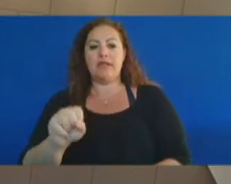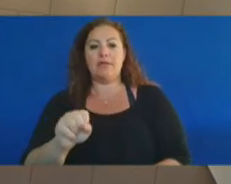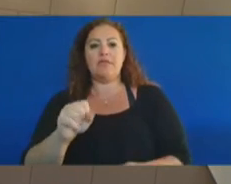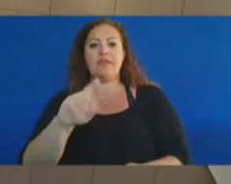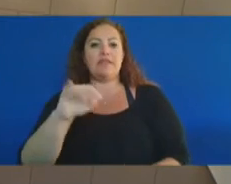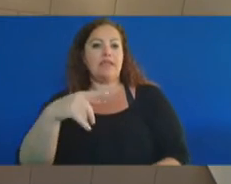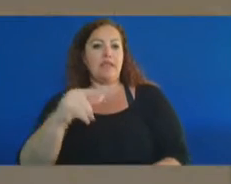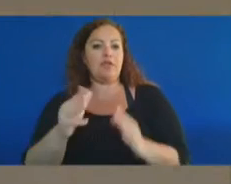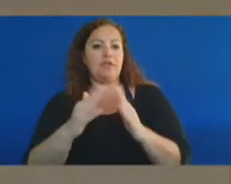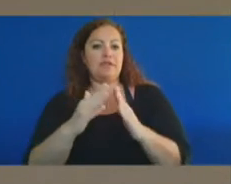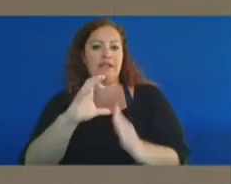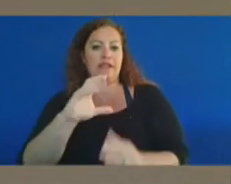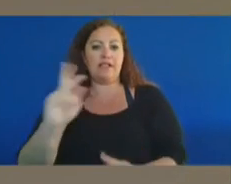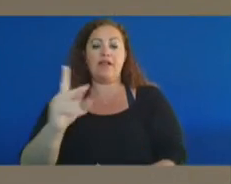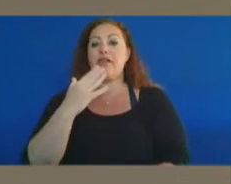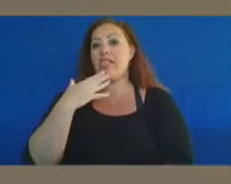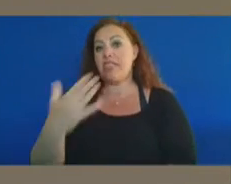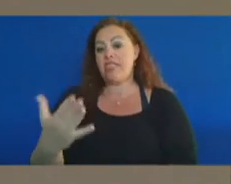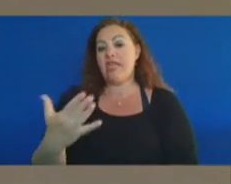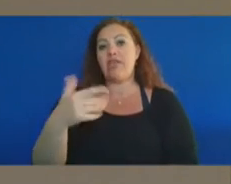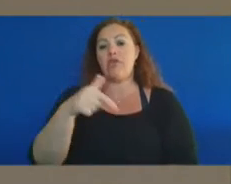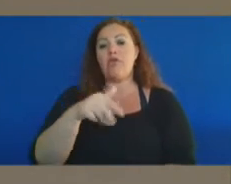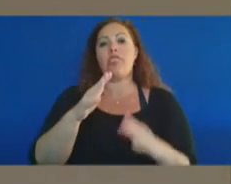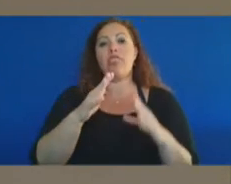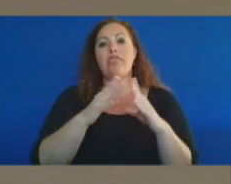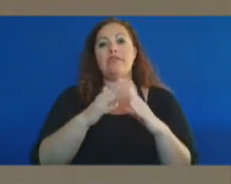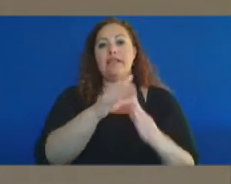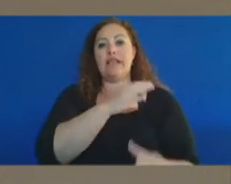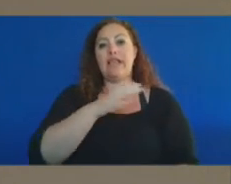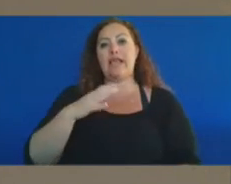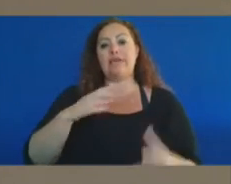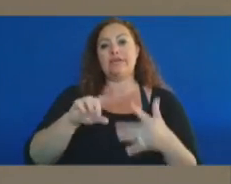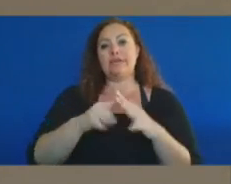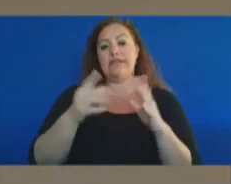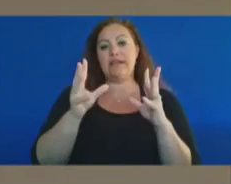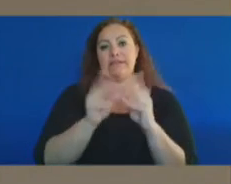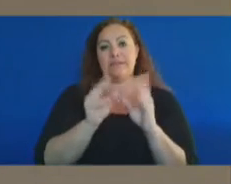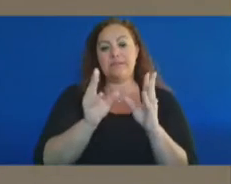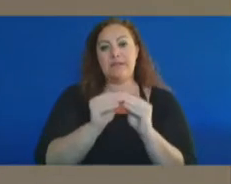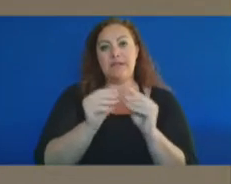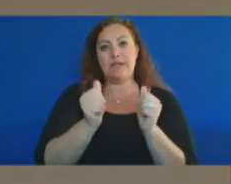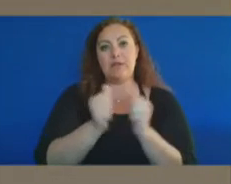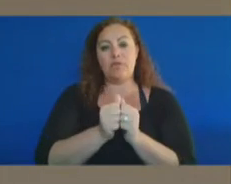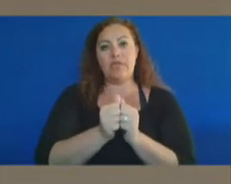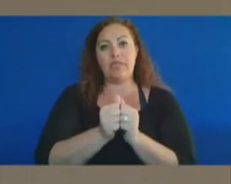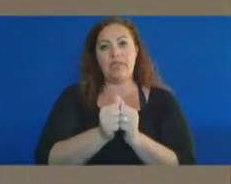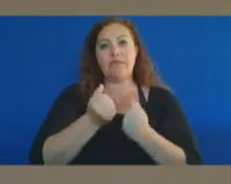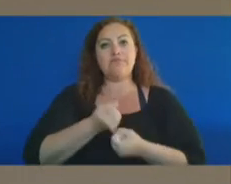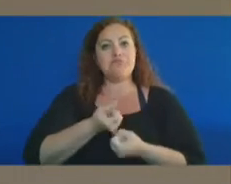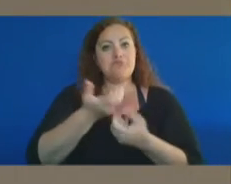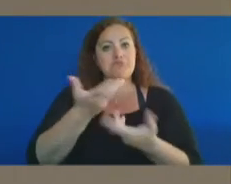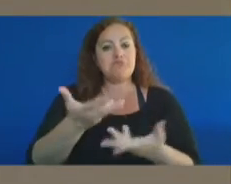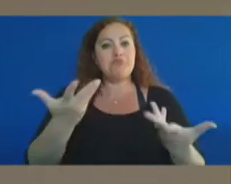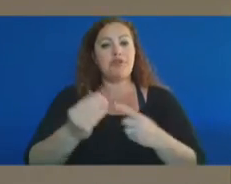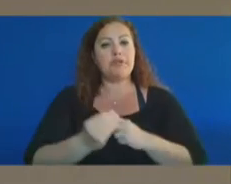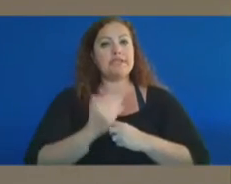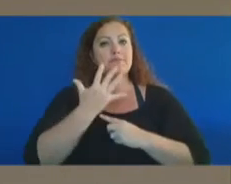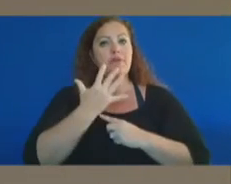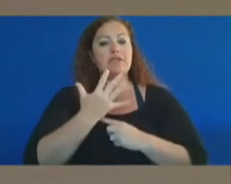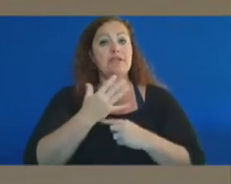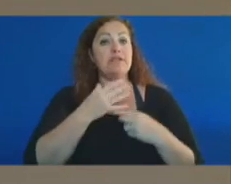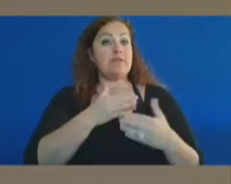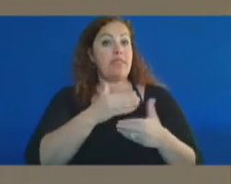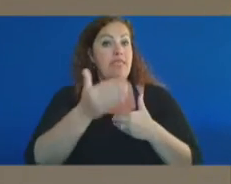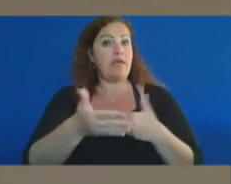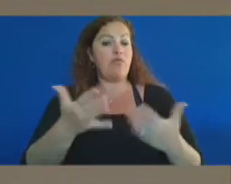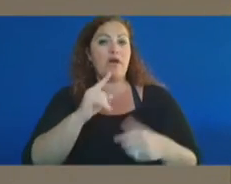right thank you on the city council begins our meeting with an expression of inspiration followed by the Pledge of